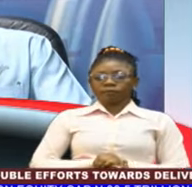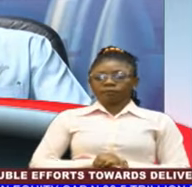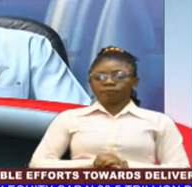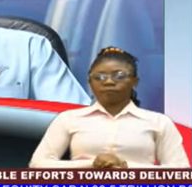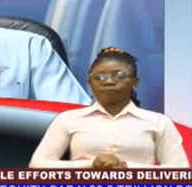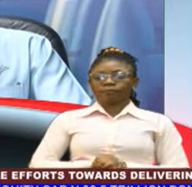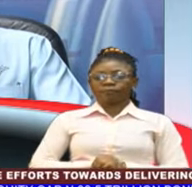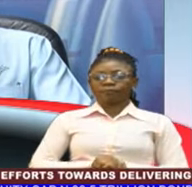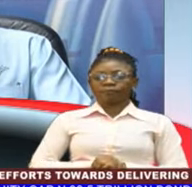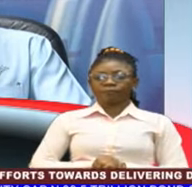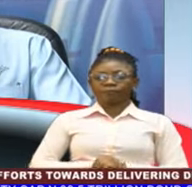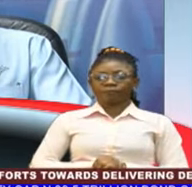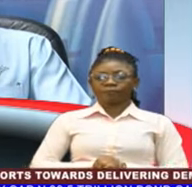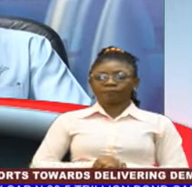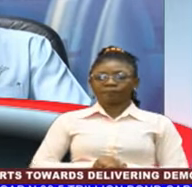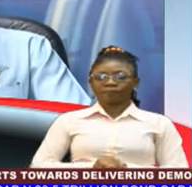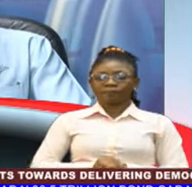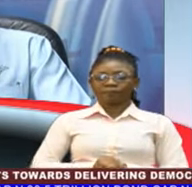Yes,